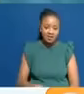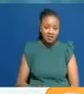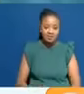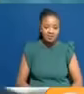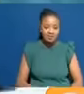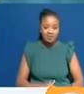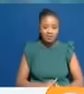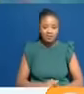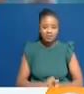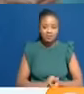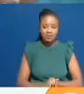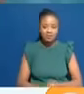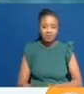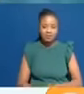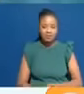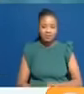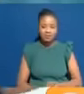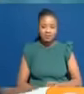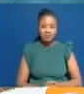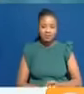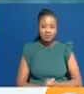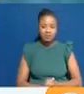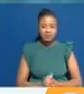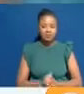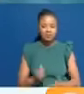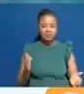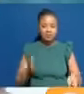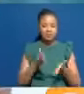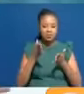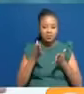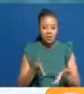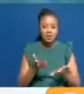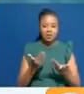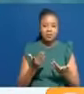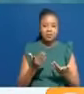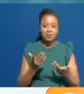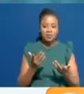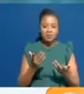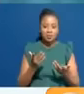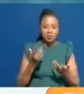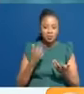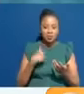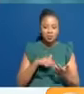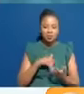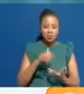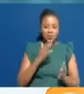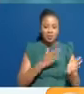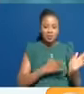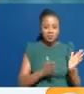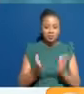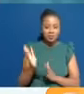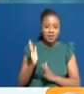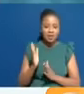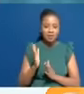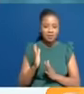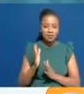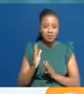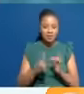So, hiyo maneno yote, sasa tumeondoa, na tumesema, tutafanya na mpango.